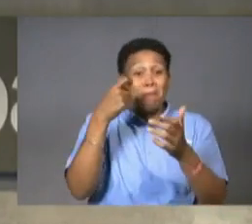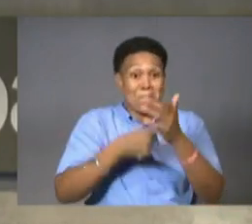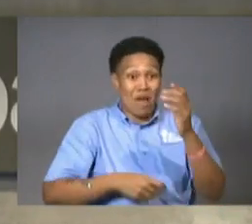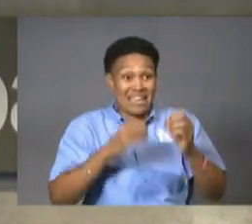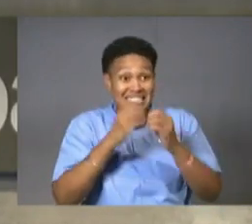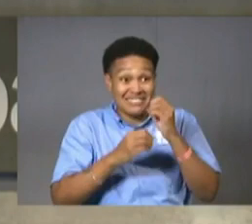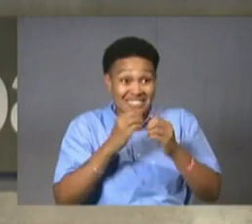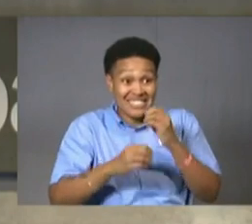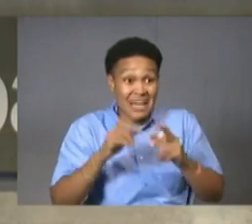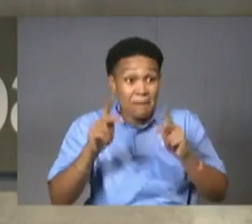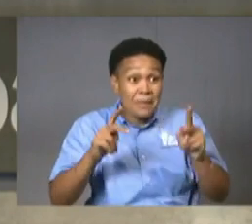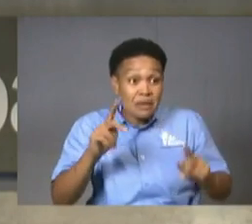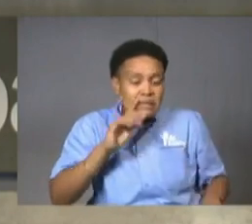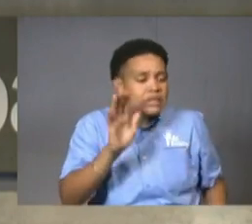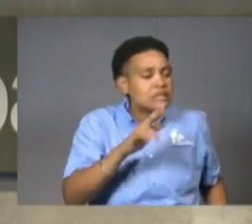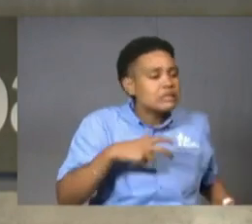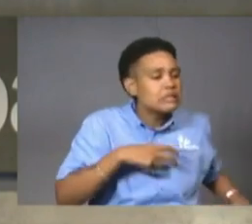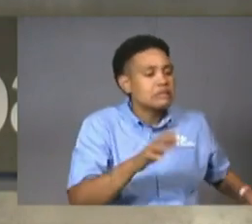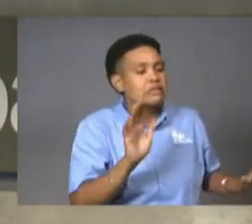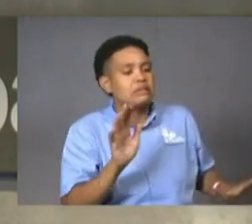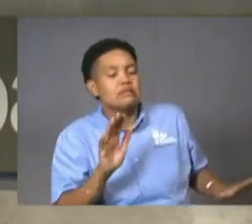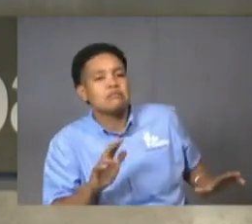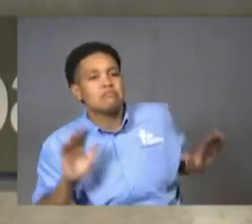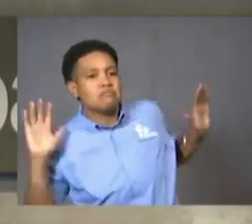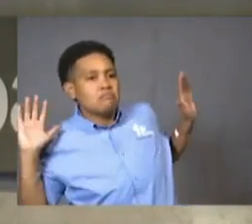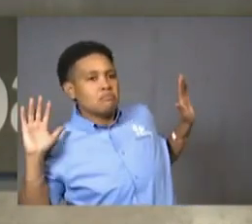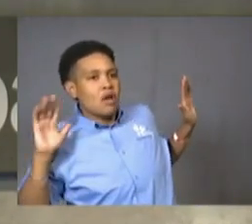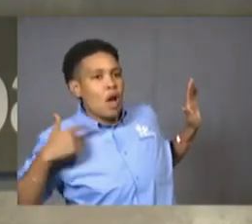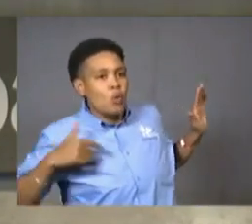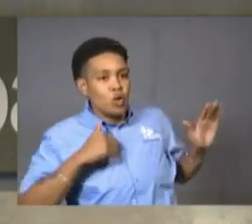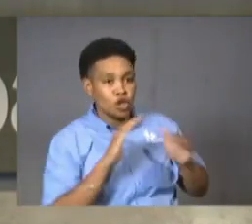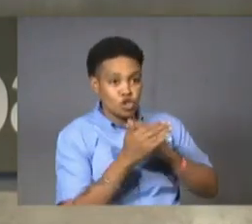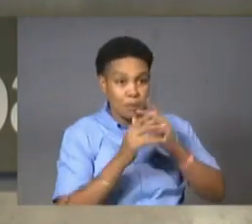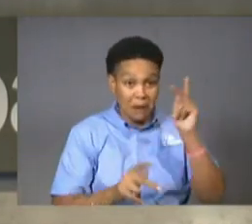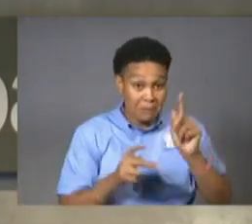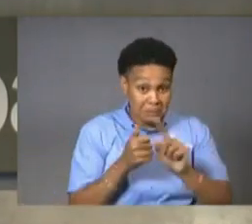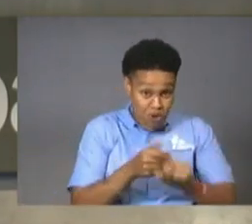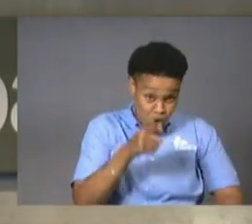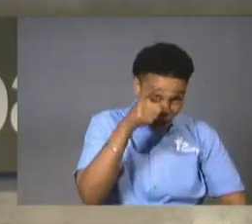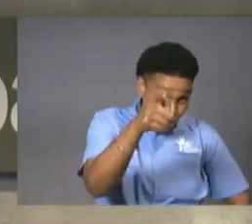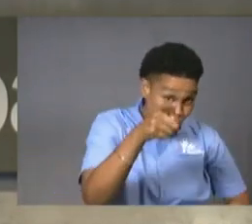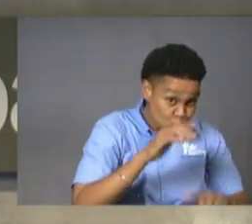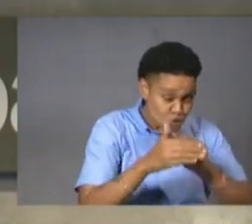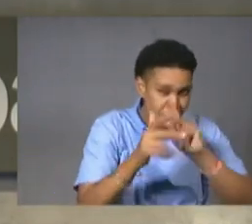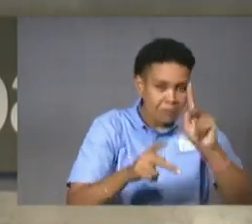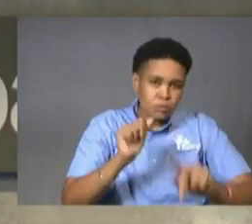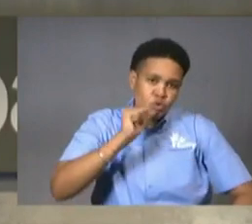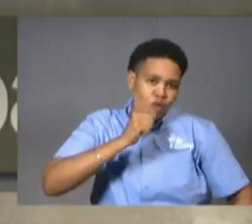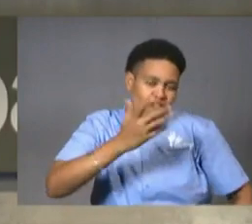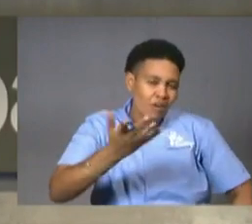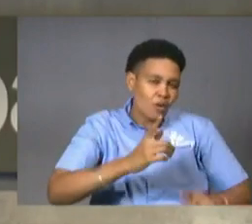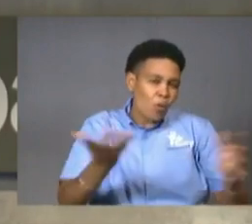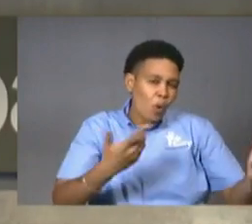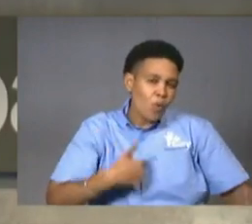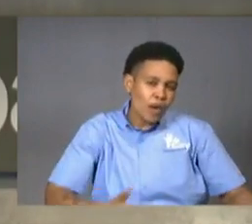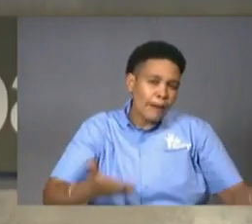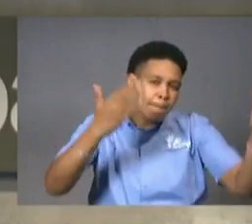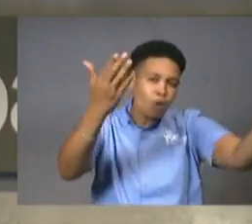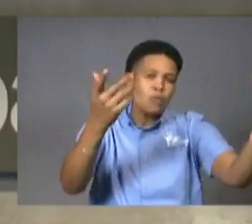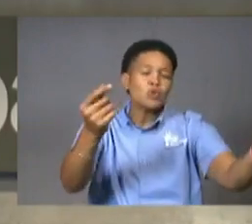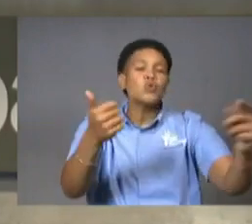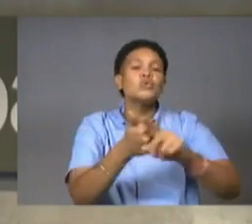or not investing as much as they would otherwise, and we, the Jamaican people, you, the Jamaican people, would suffer. What we propose to do is